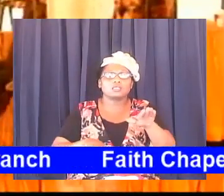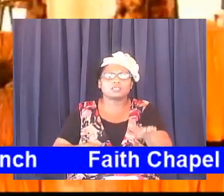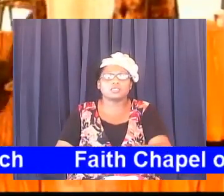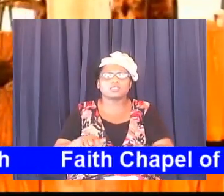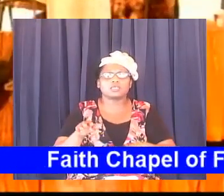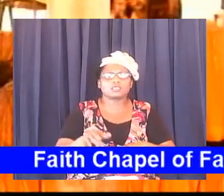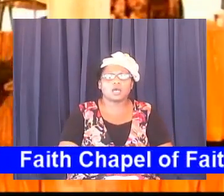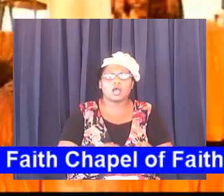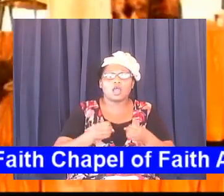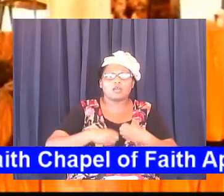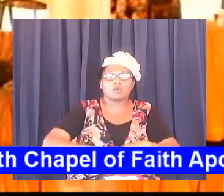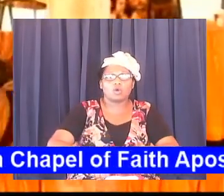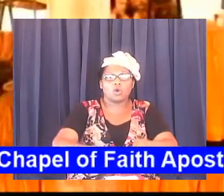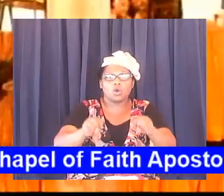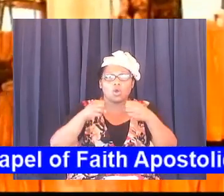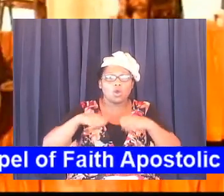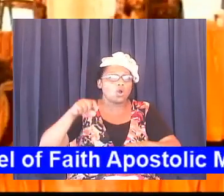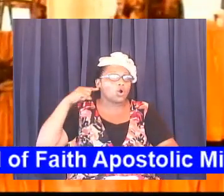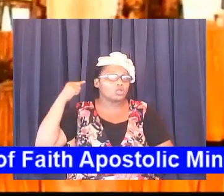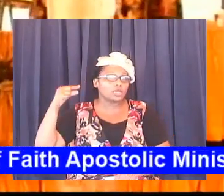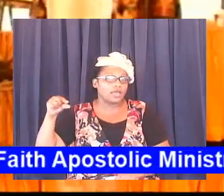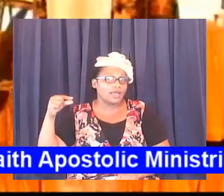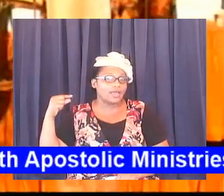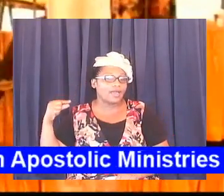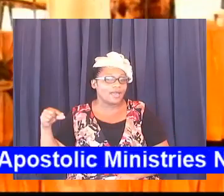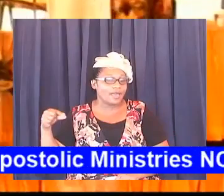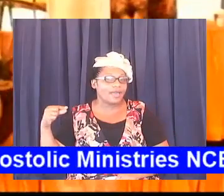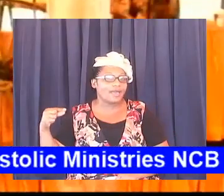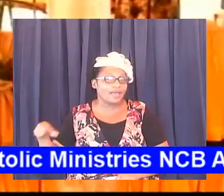The streets that are